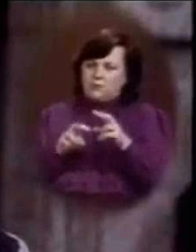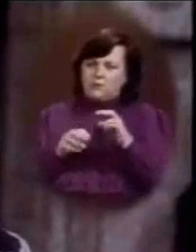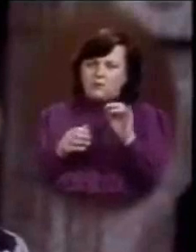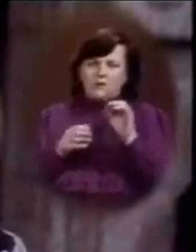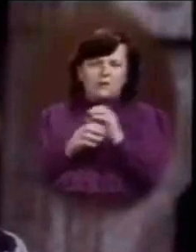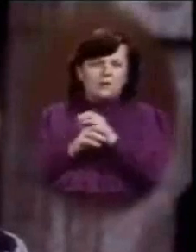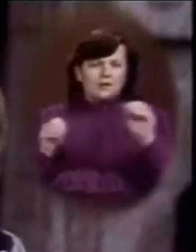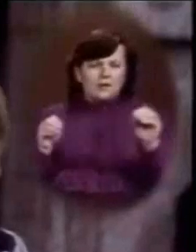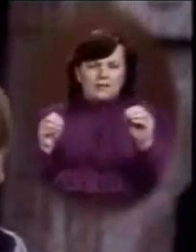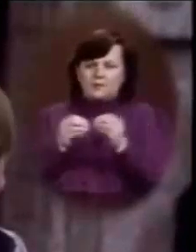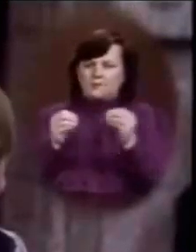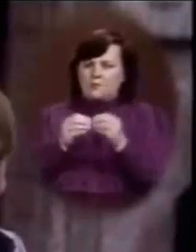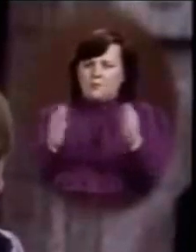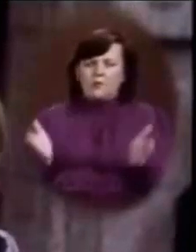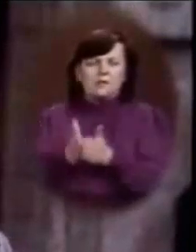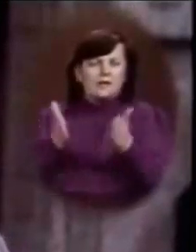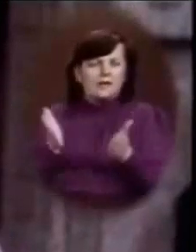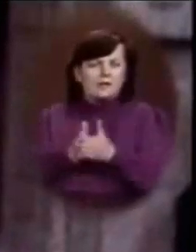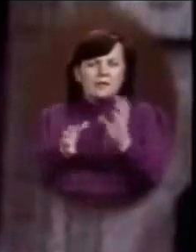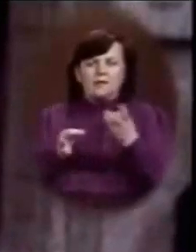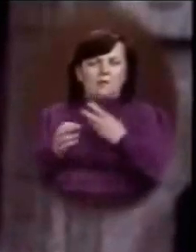nothing could be more dangerous.